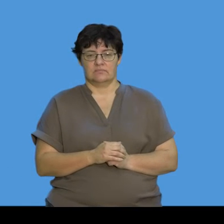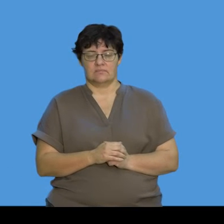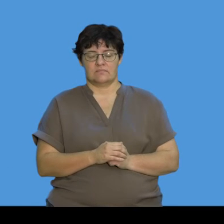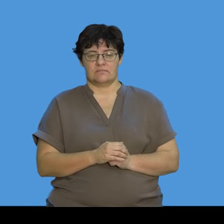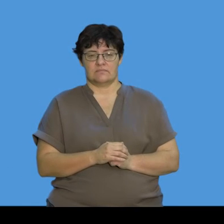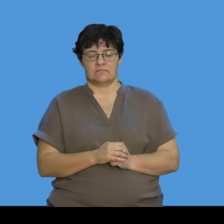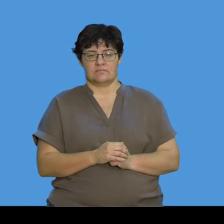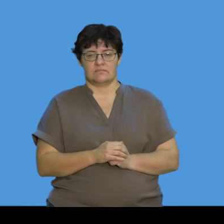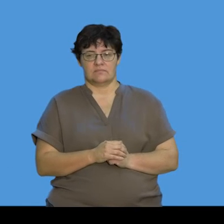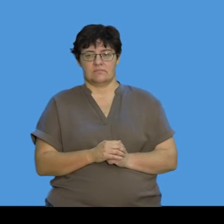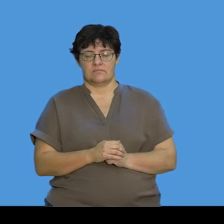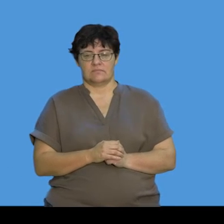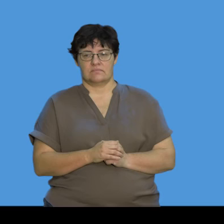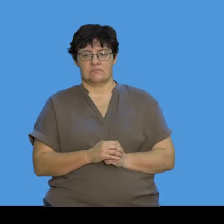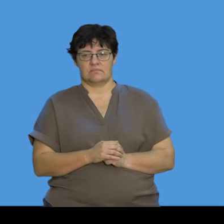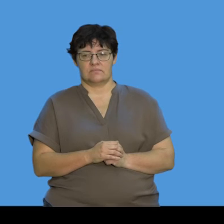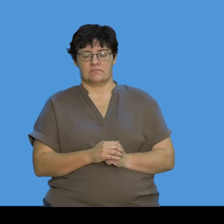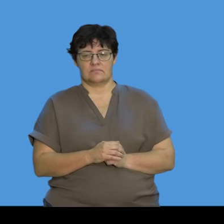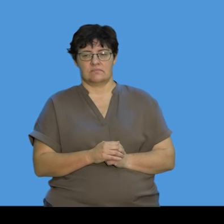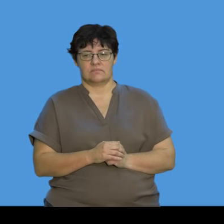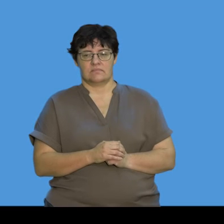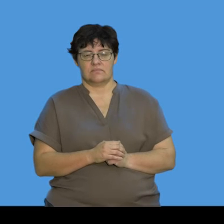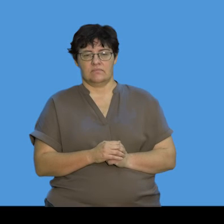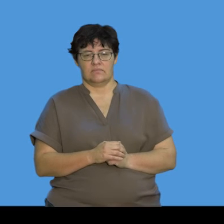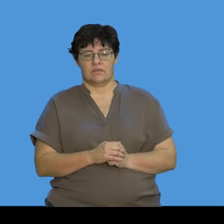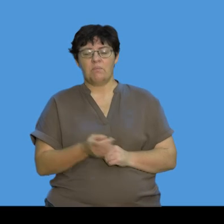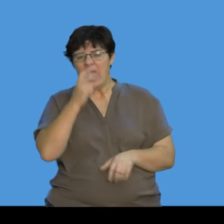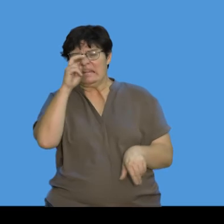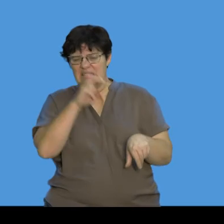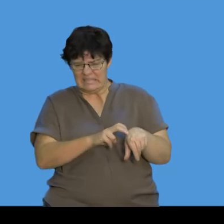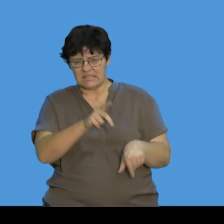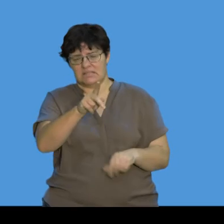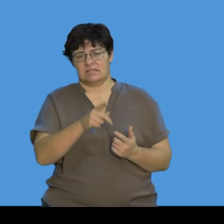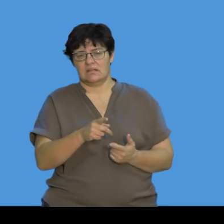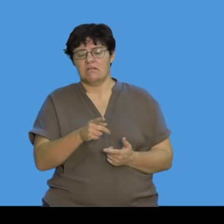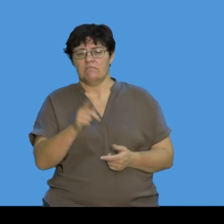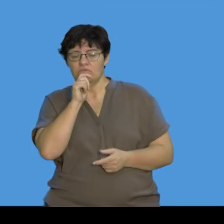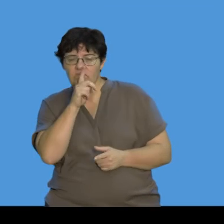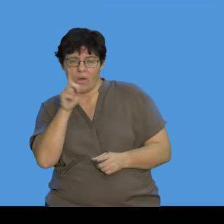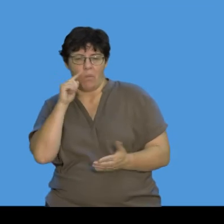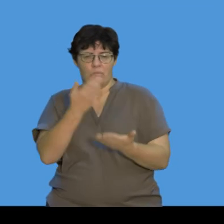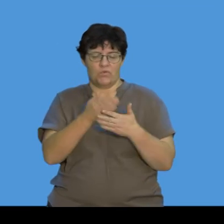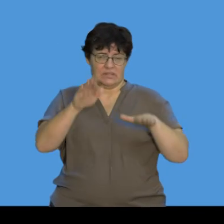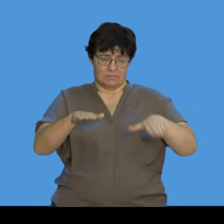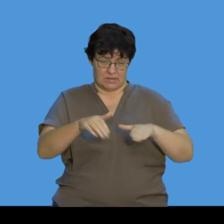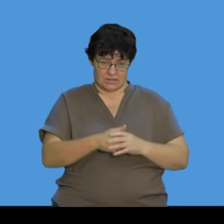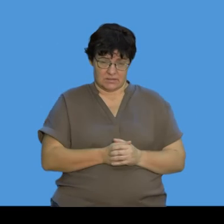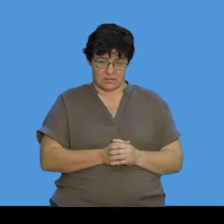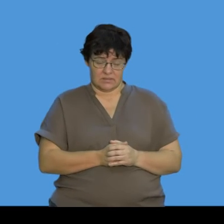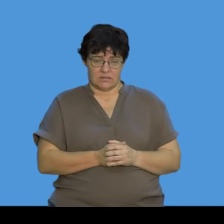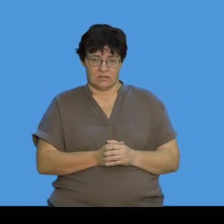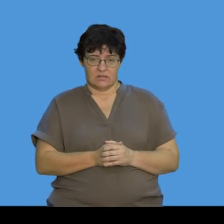CBA. Now let me show you something very interesting here, guys, that I need you to use when you are trying to prove